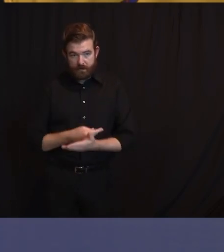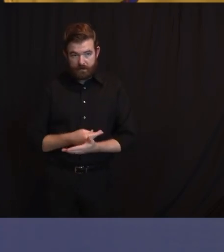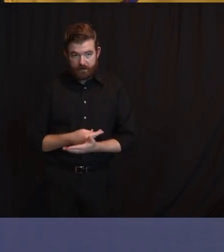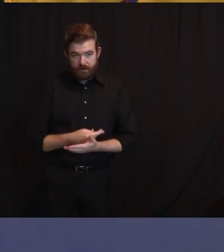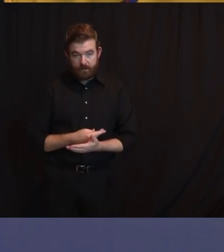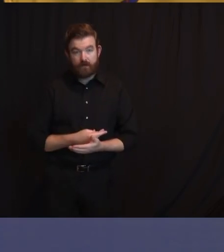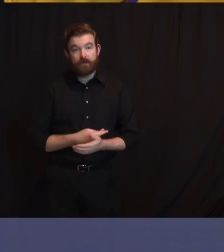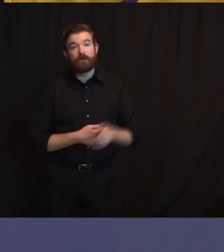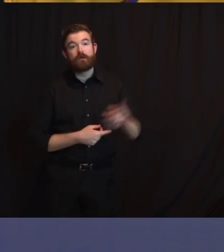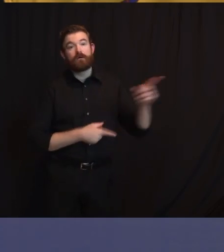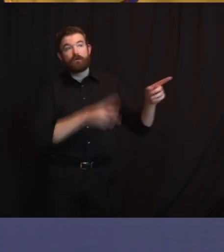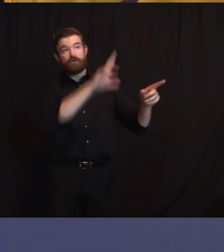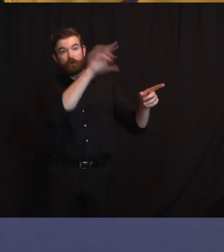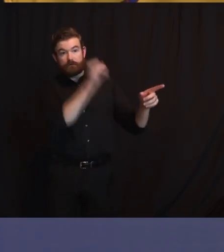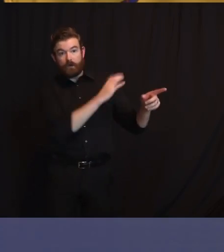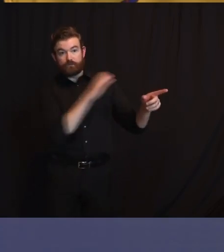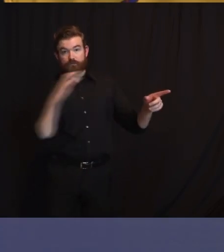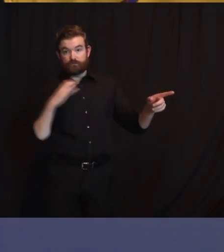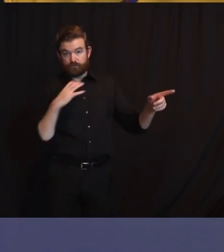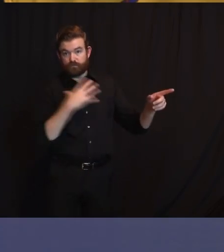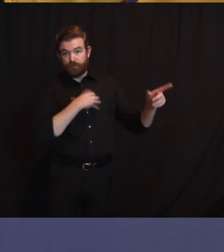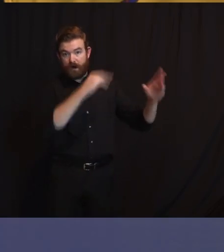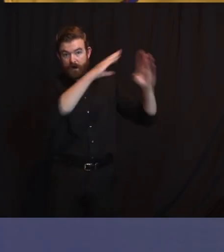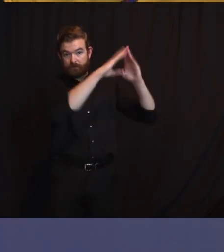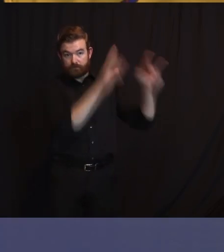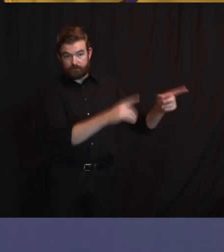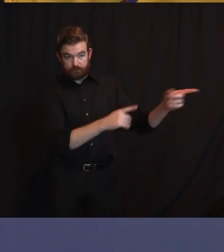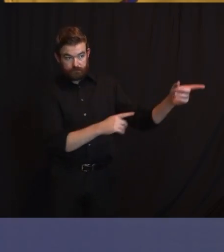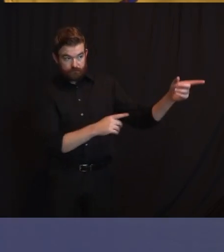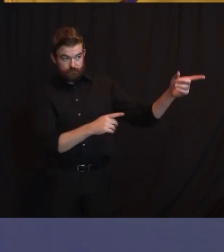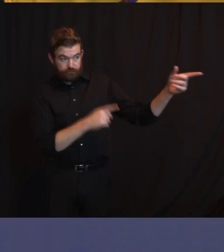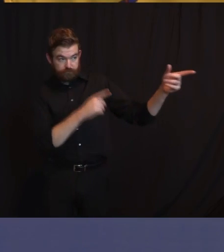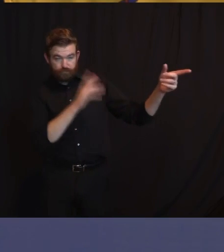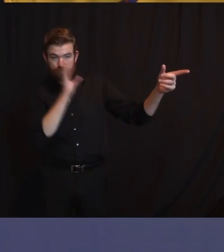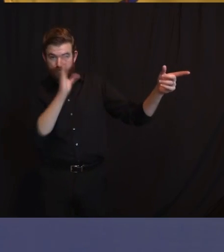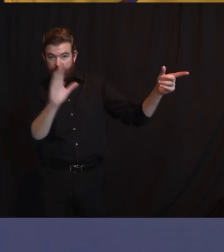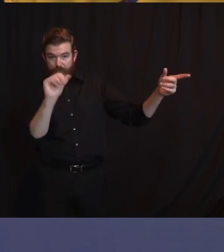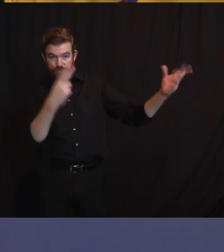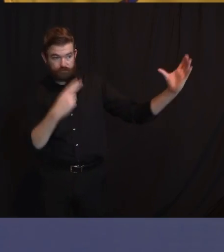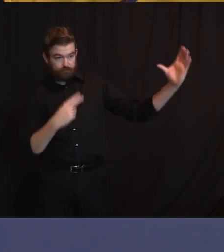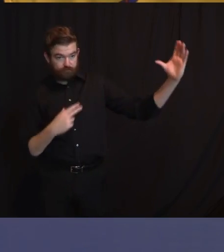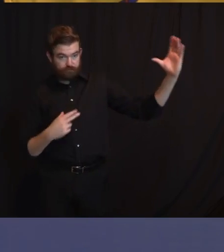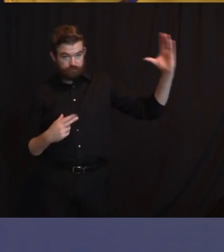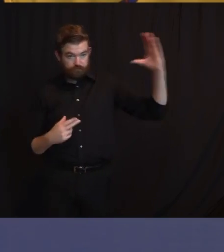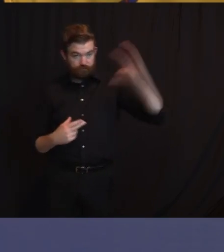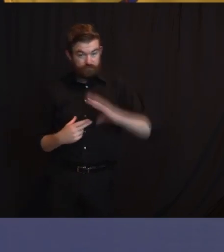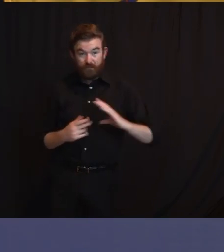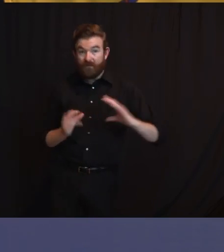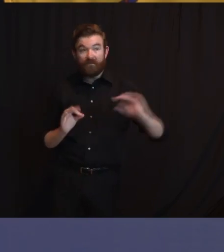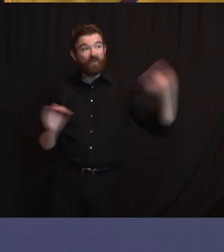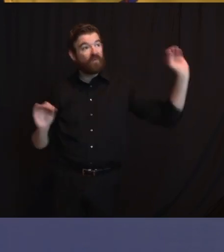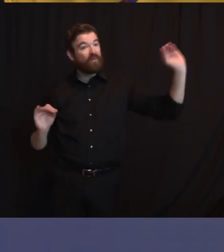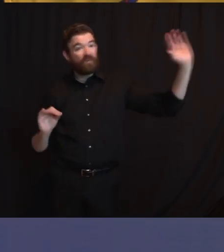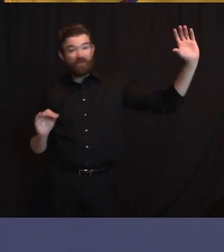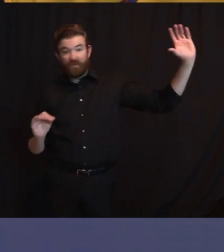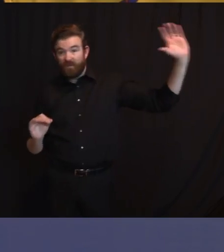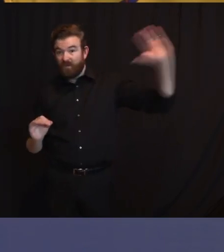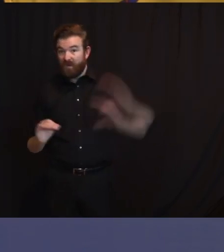to give us a bill that has direct cash assistance, we won't be able to do that, and that breaks my heart. It shouldn't be that